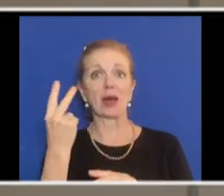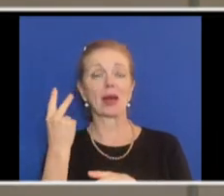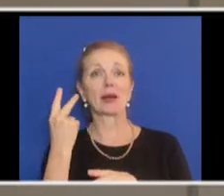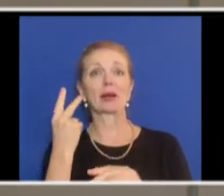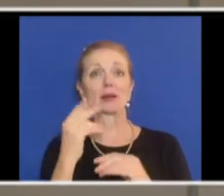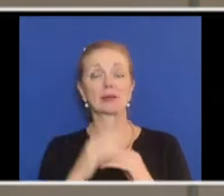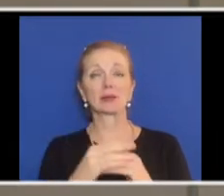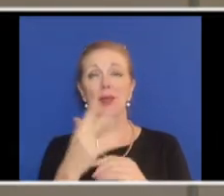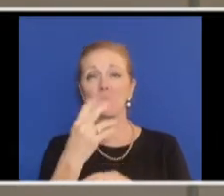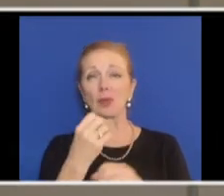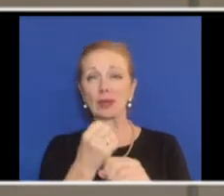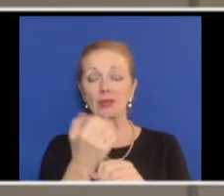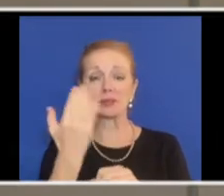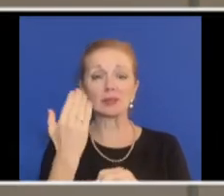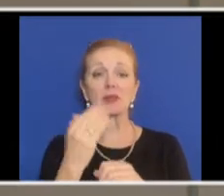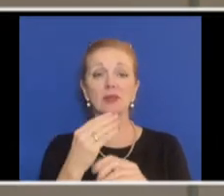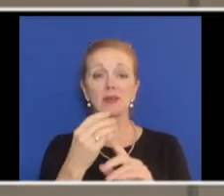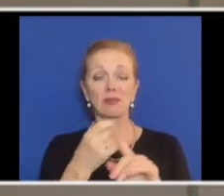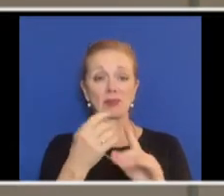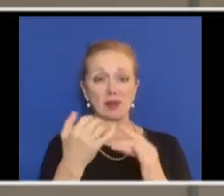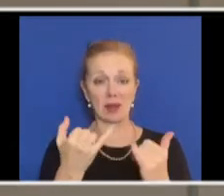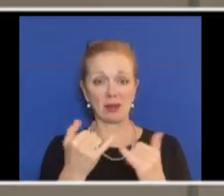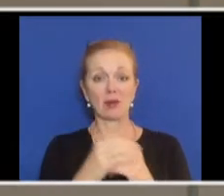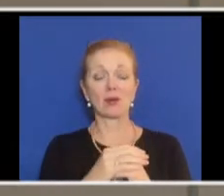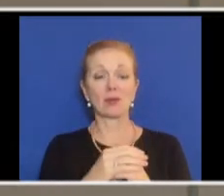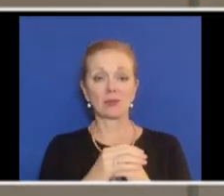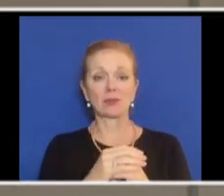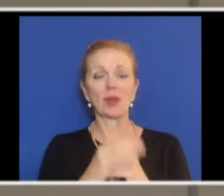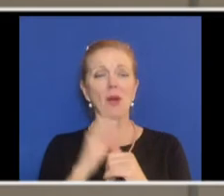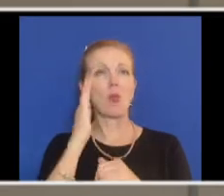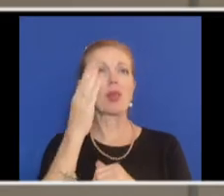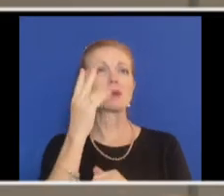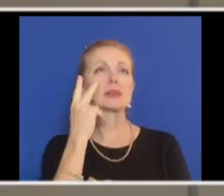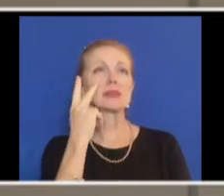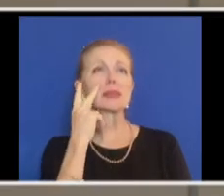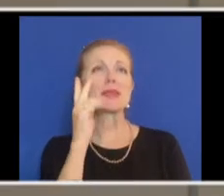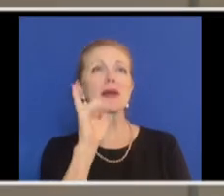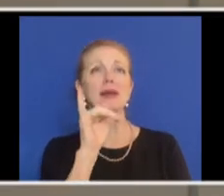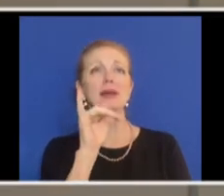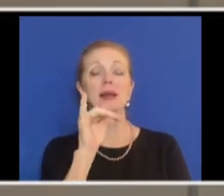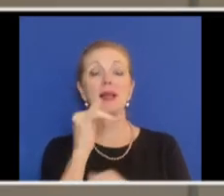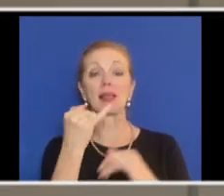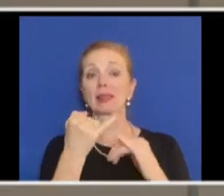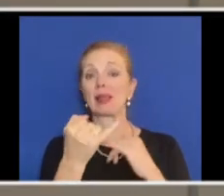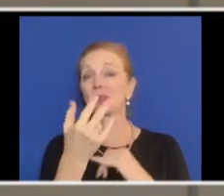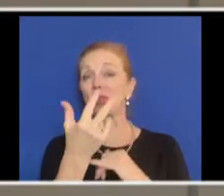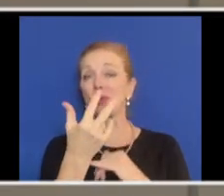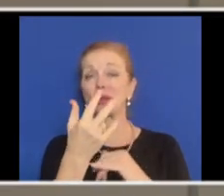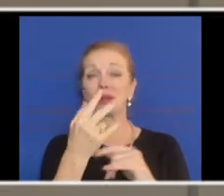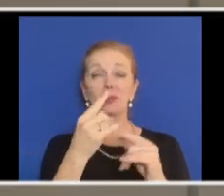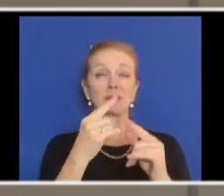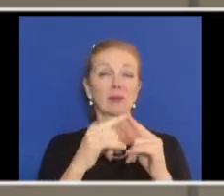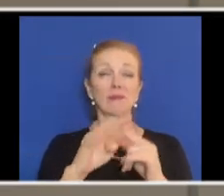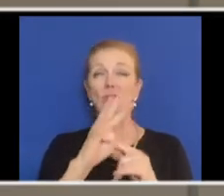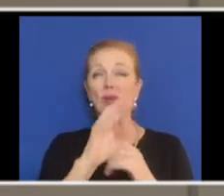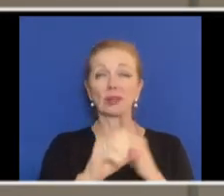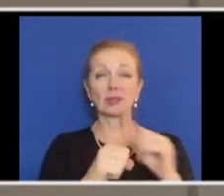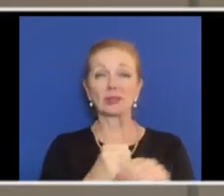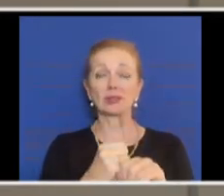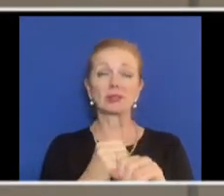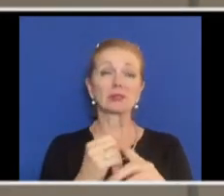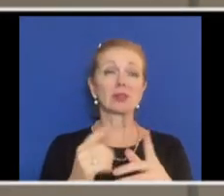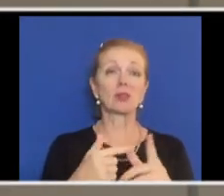three years from now looking back we will see that in the last three to four years a number of residential